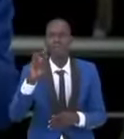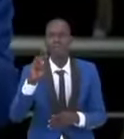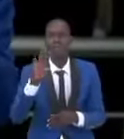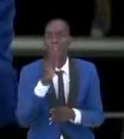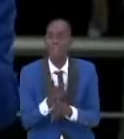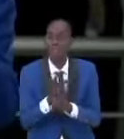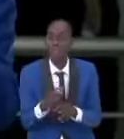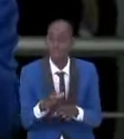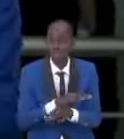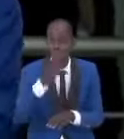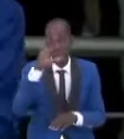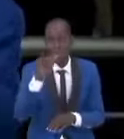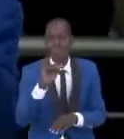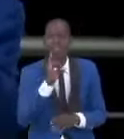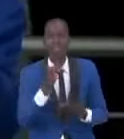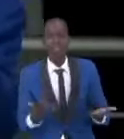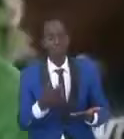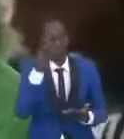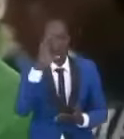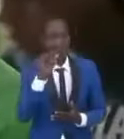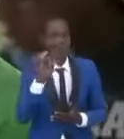Khan will have to rise up and run after me.